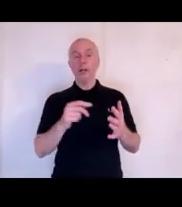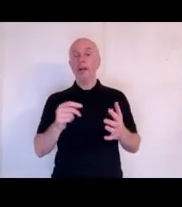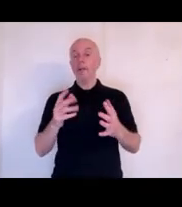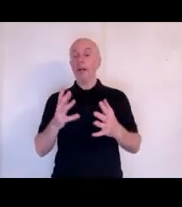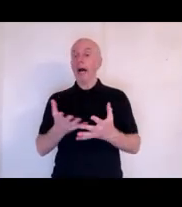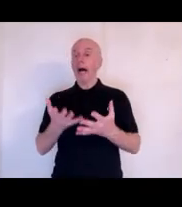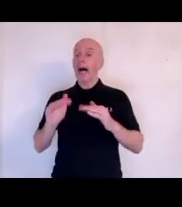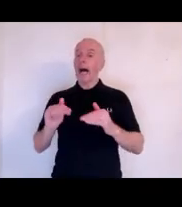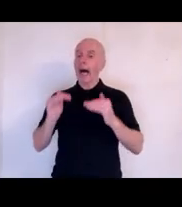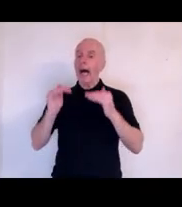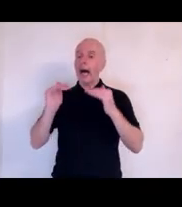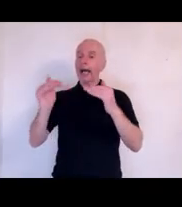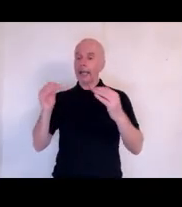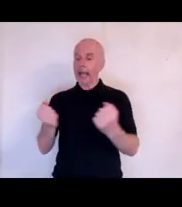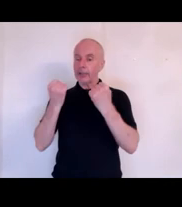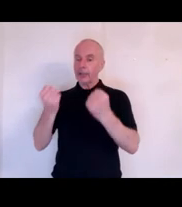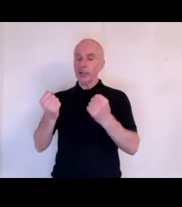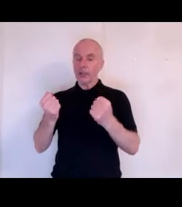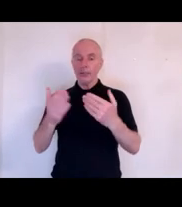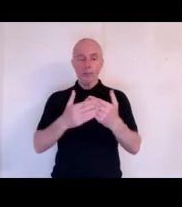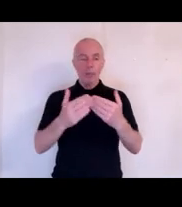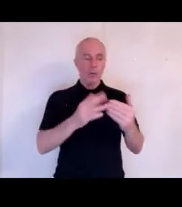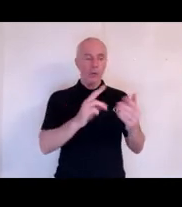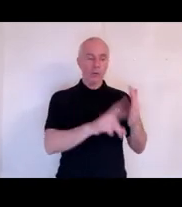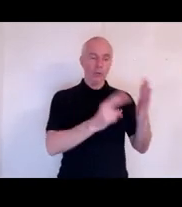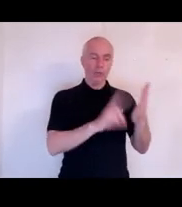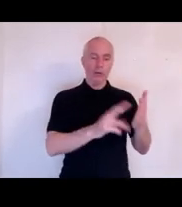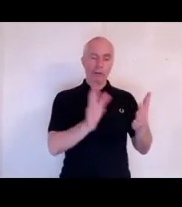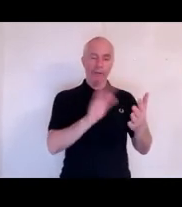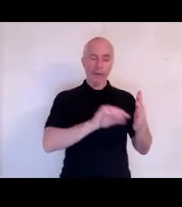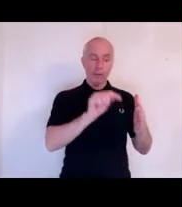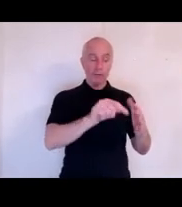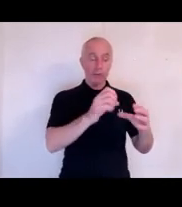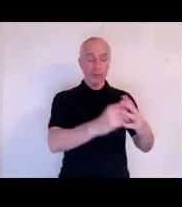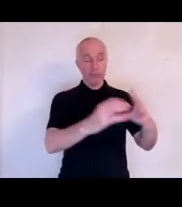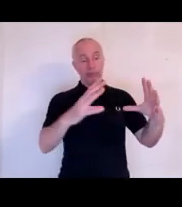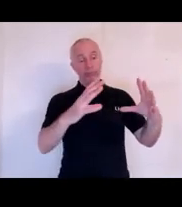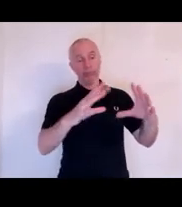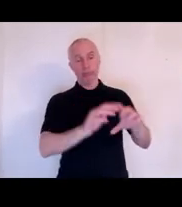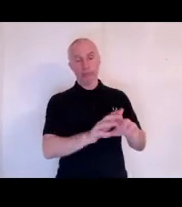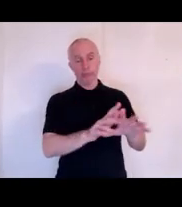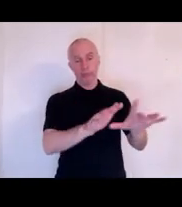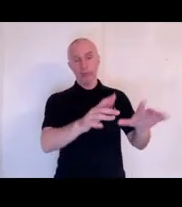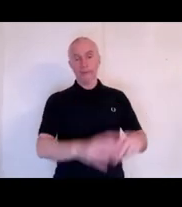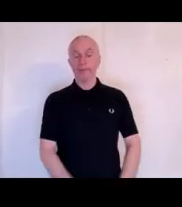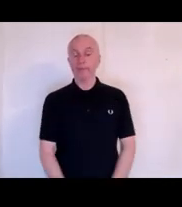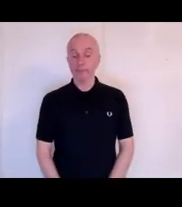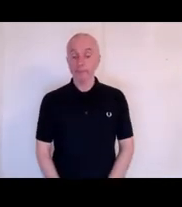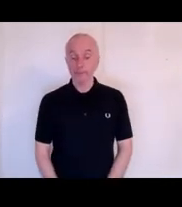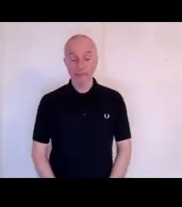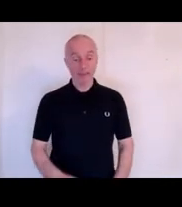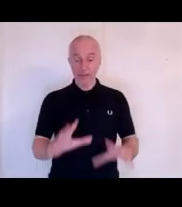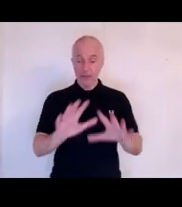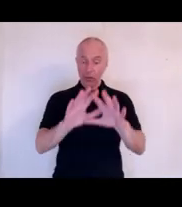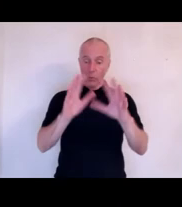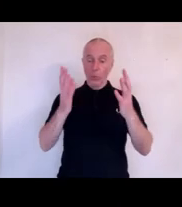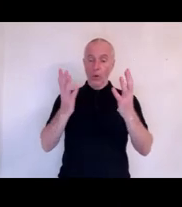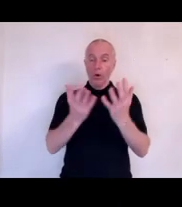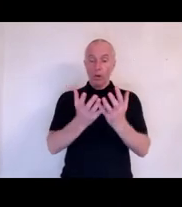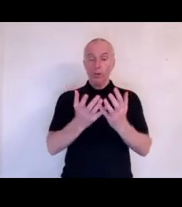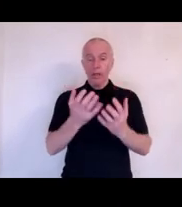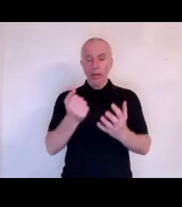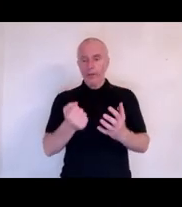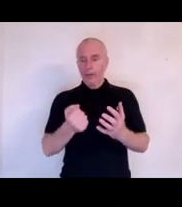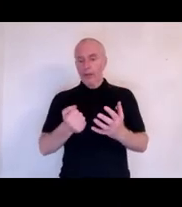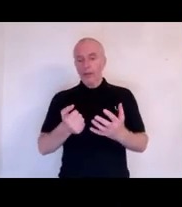the higher the number of high energy neutrons you generate. There are some really interesting facilities around the world that do this. So